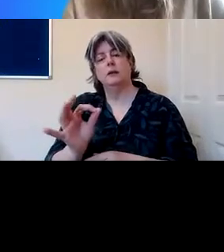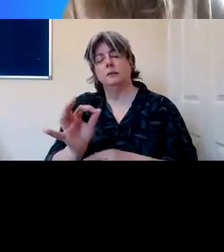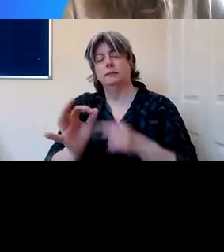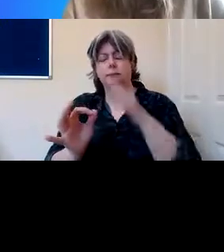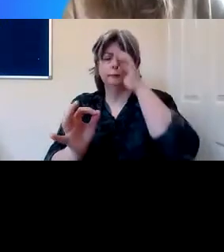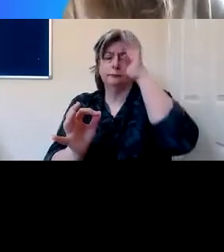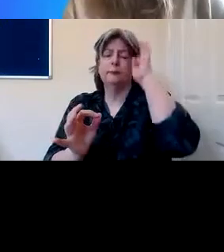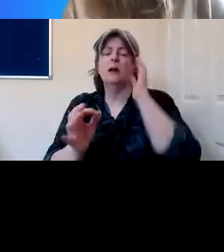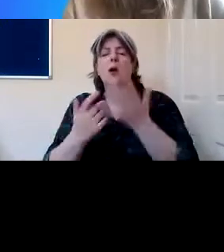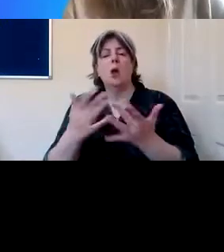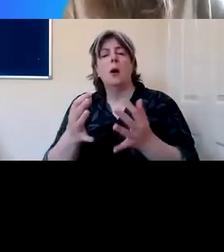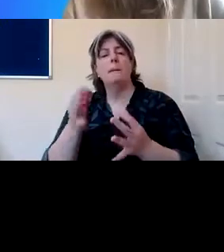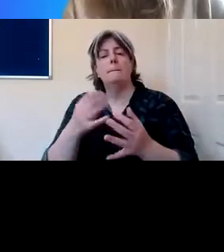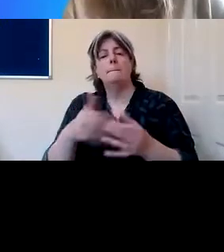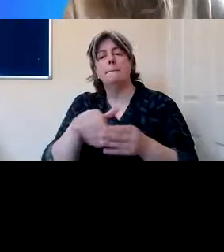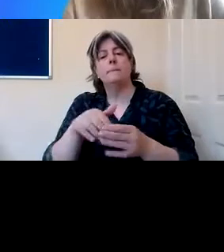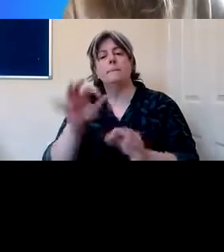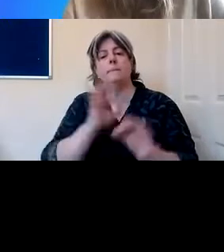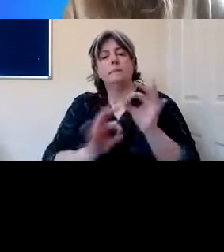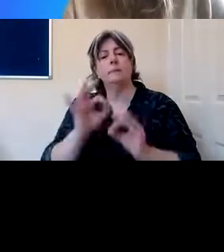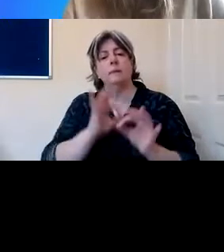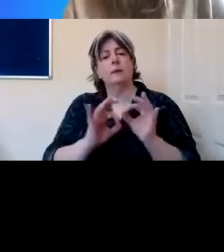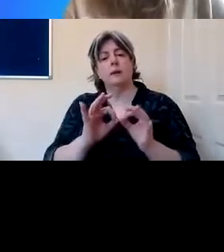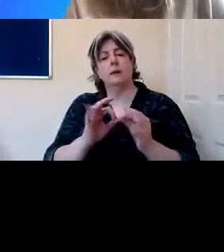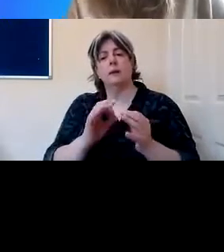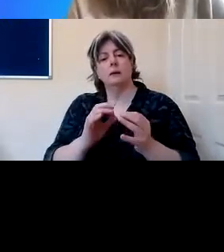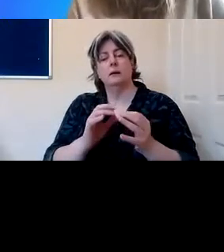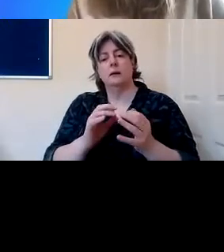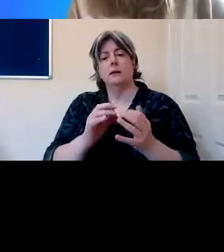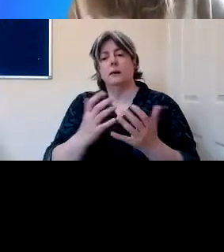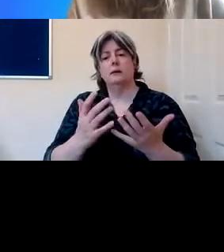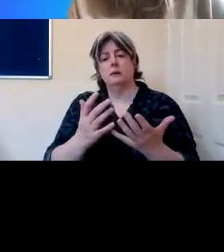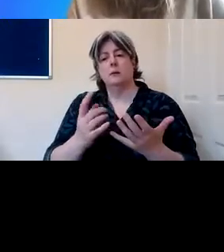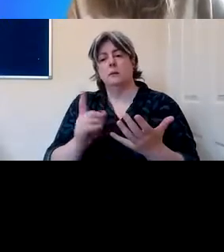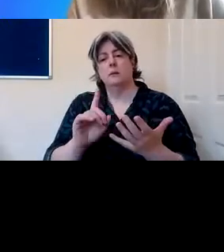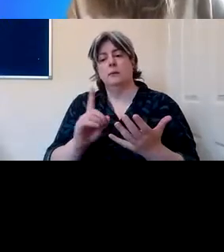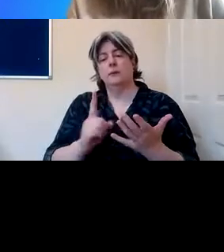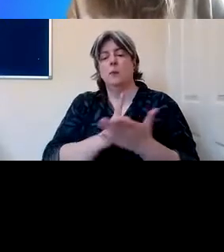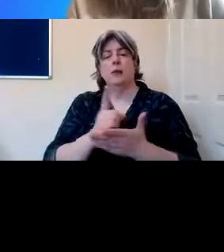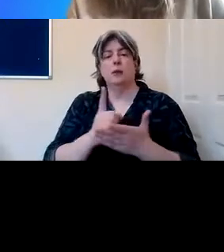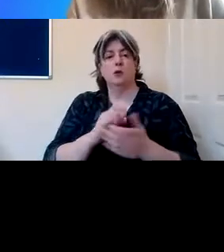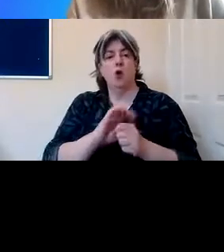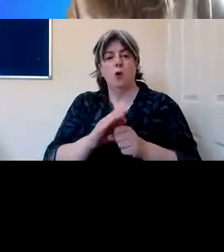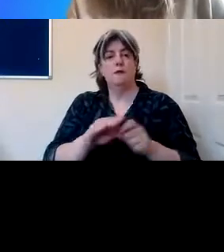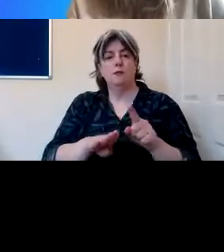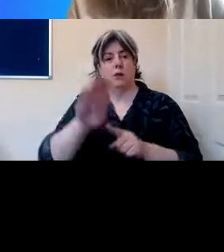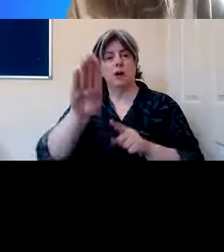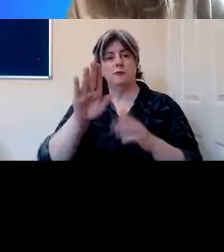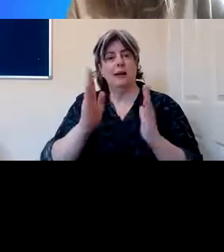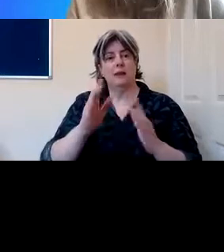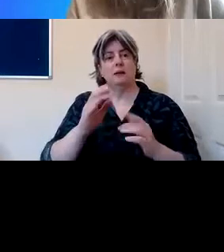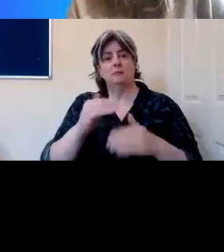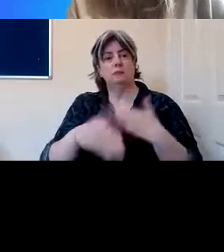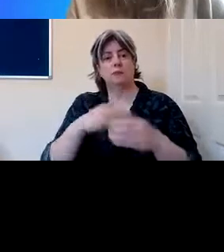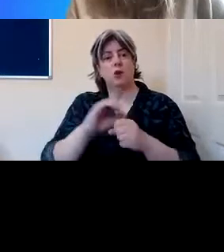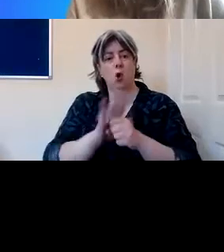moment at COVID recovery. That absolutely has to be the priority for school leaders, and I don't think anybody would